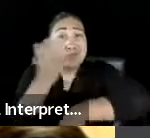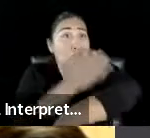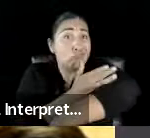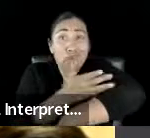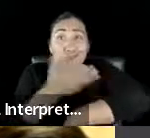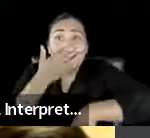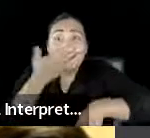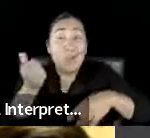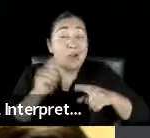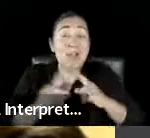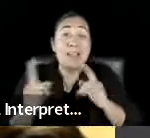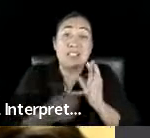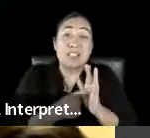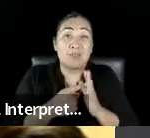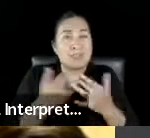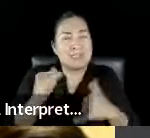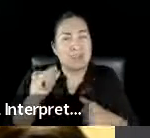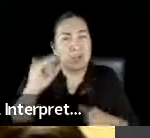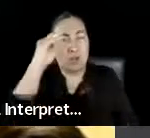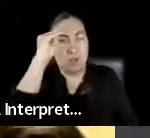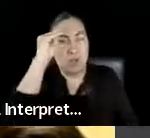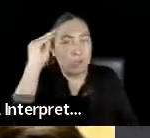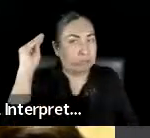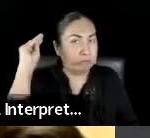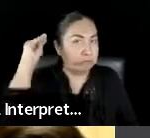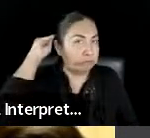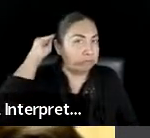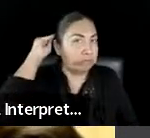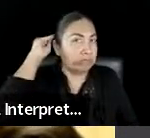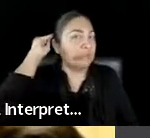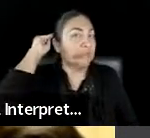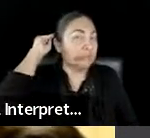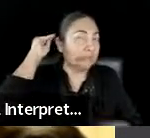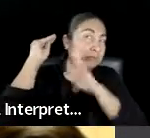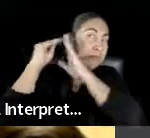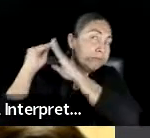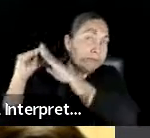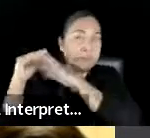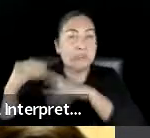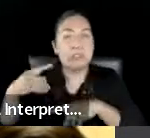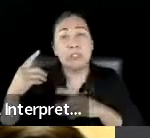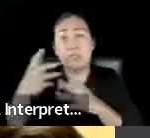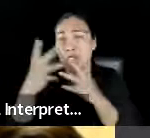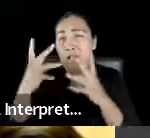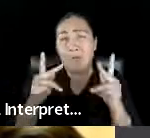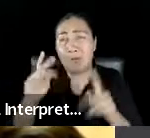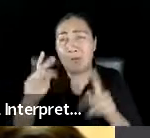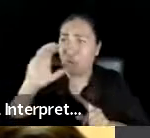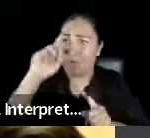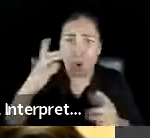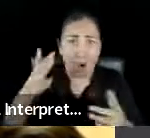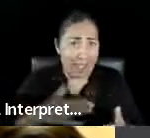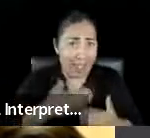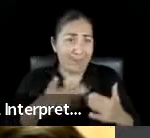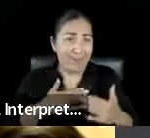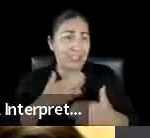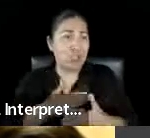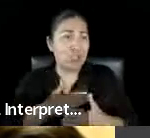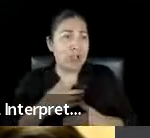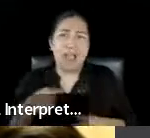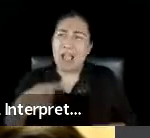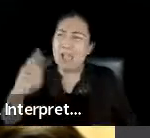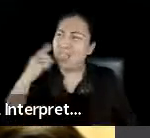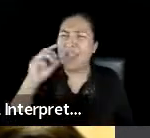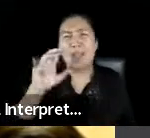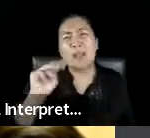weight sticks around. But we can still, a lot of people search for happiness or joy, and I heard a speech, I think it was Matthew